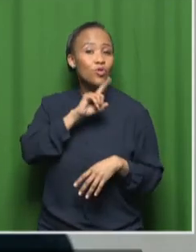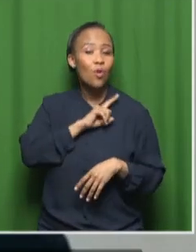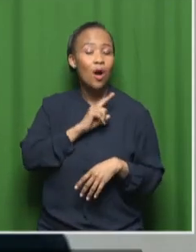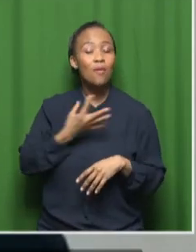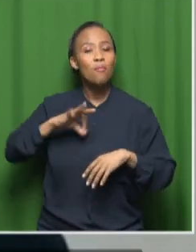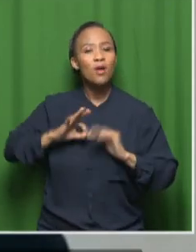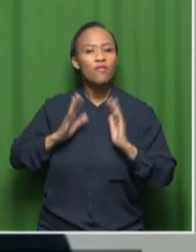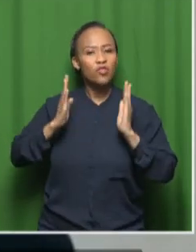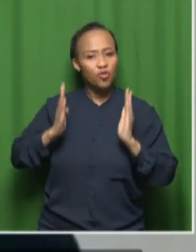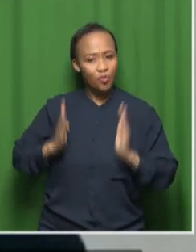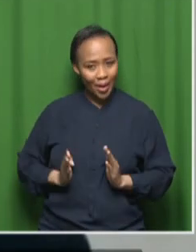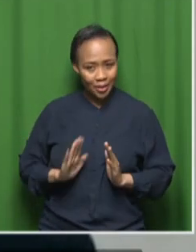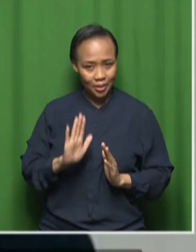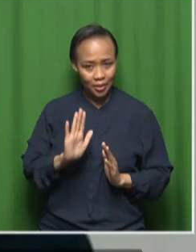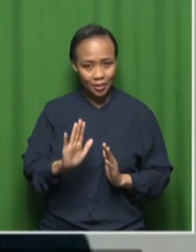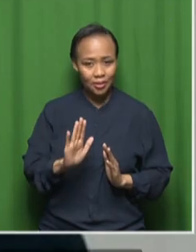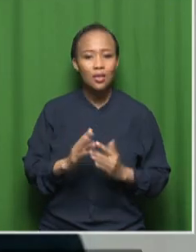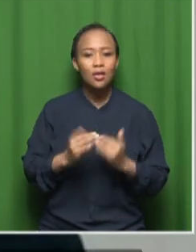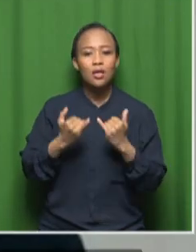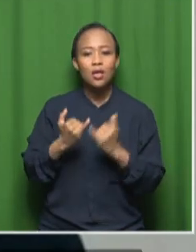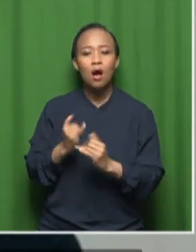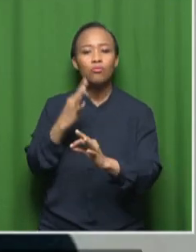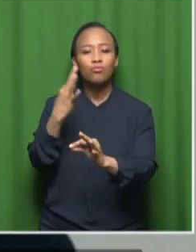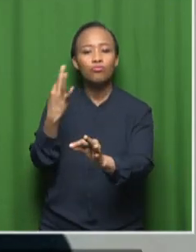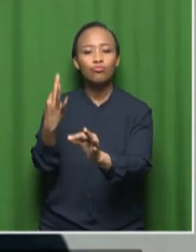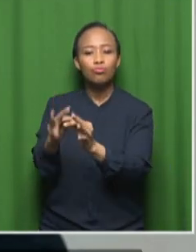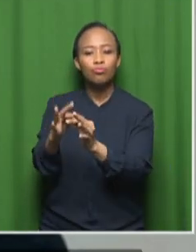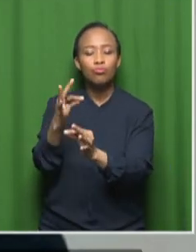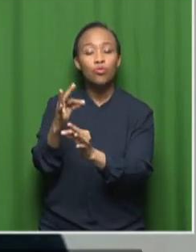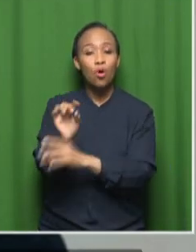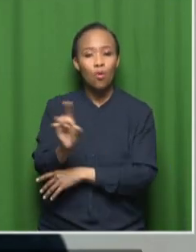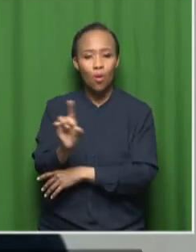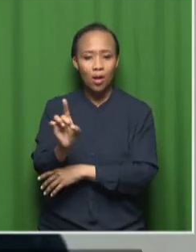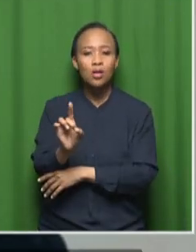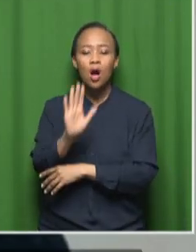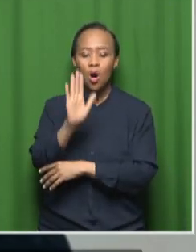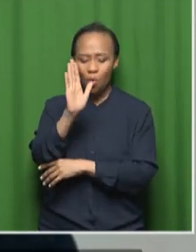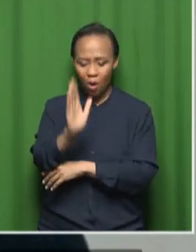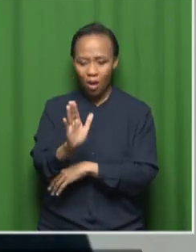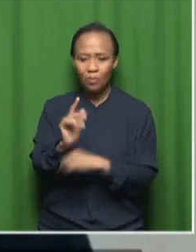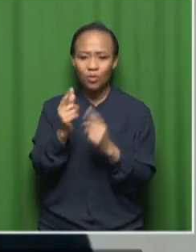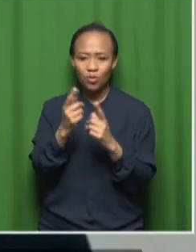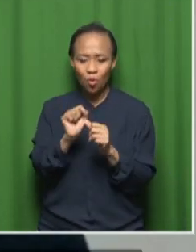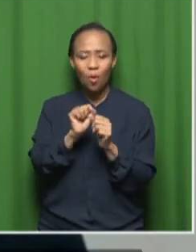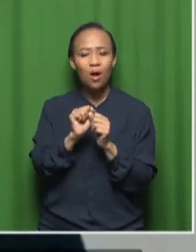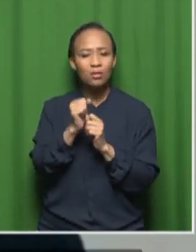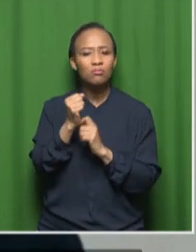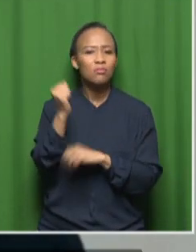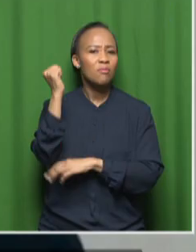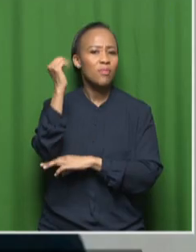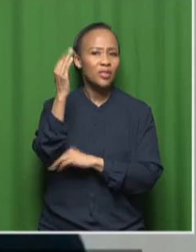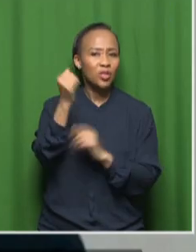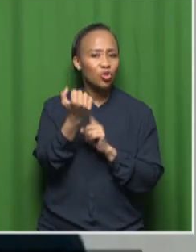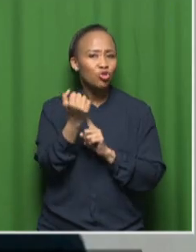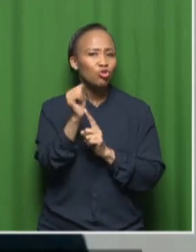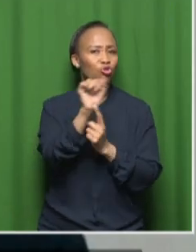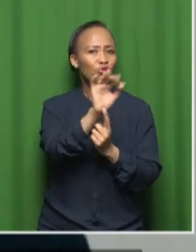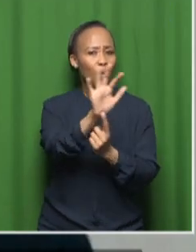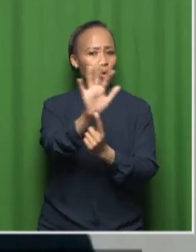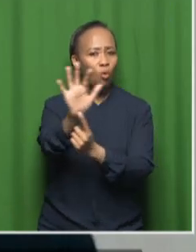So this event in particular will be exposing, will be presenting to the world